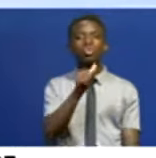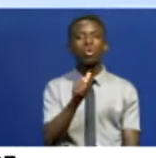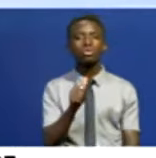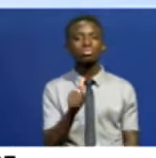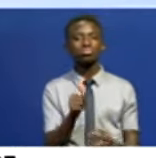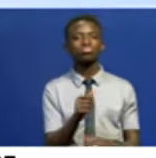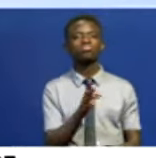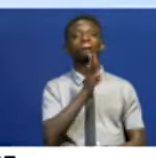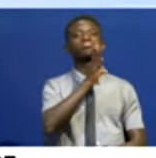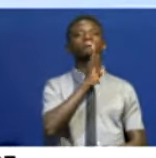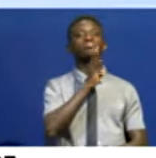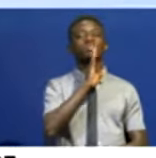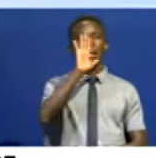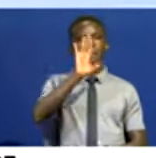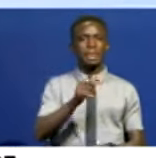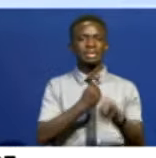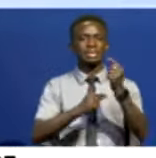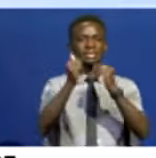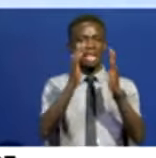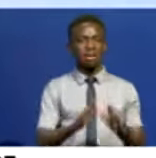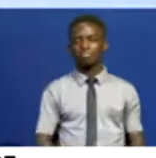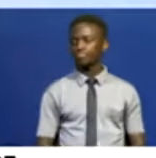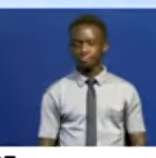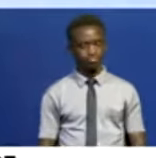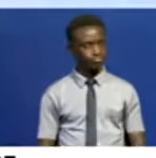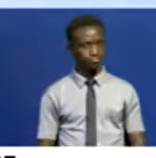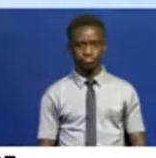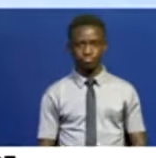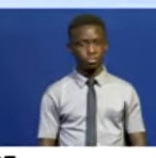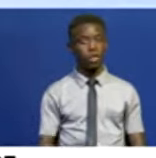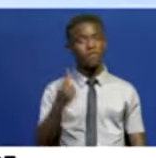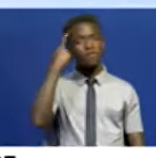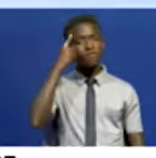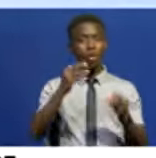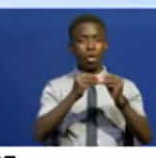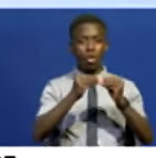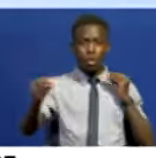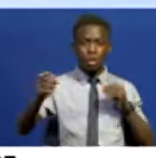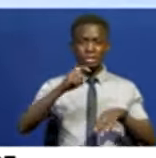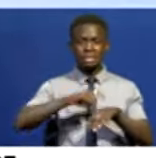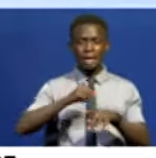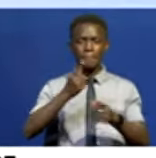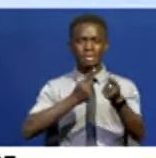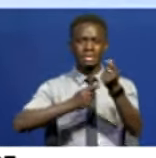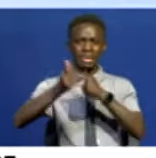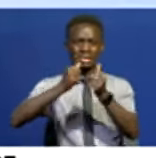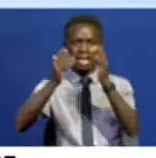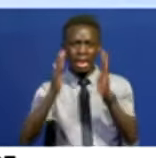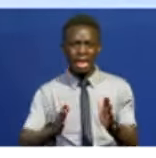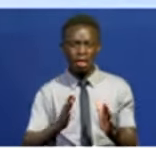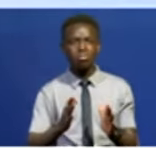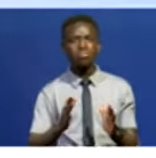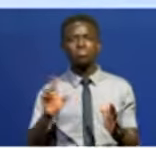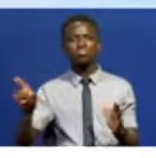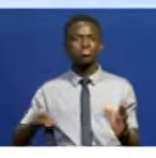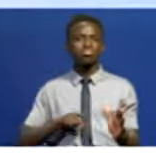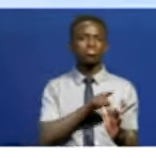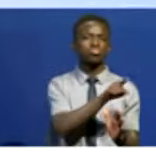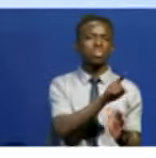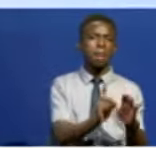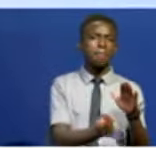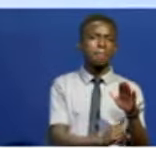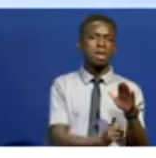vendors. Because for a very long time, vendors went into the ministry and